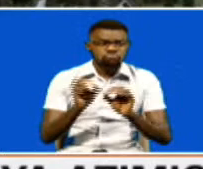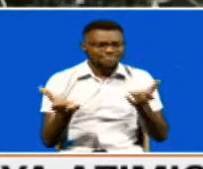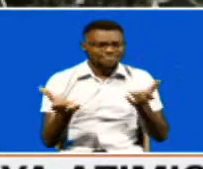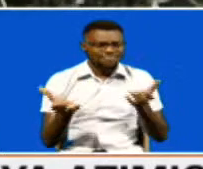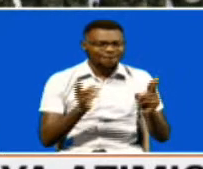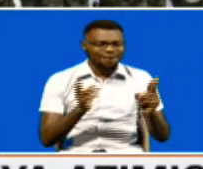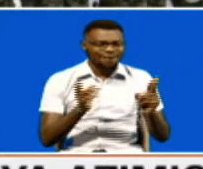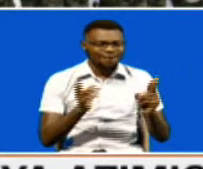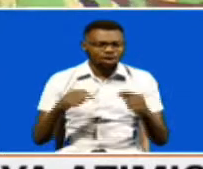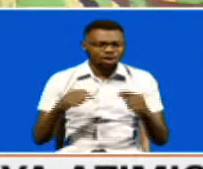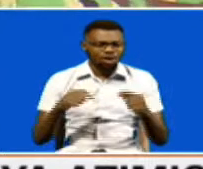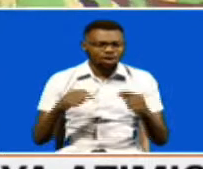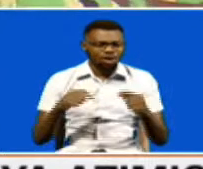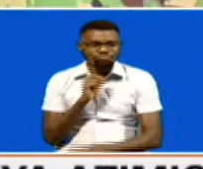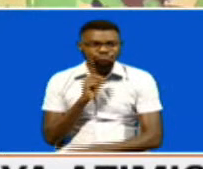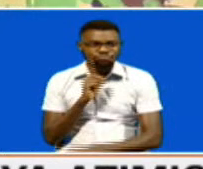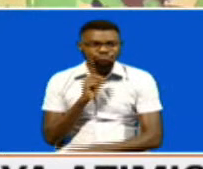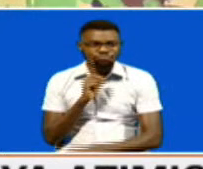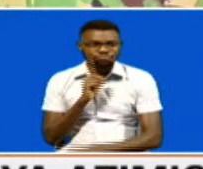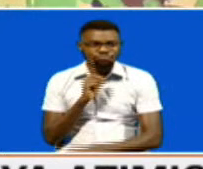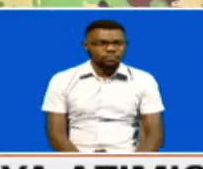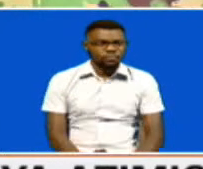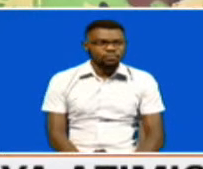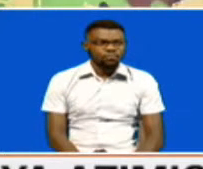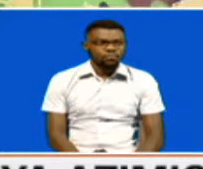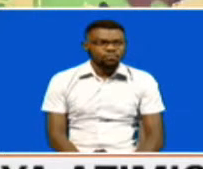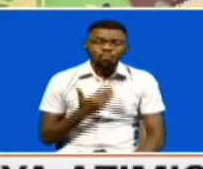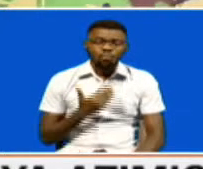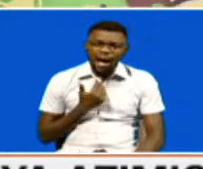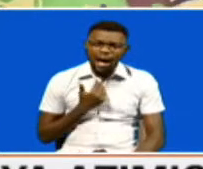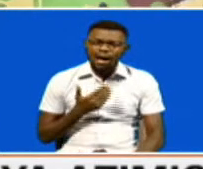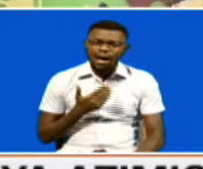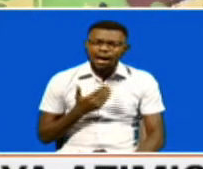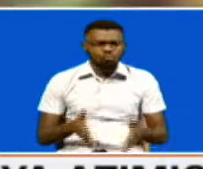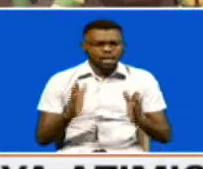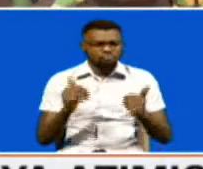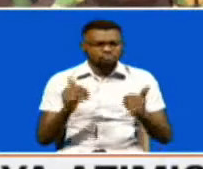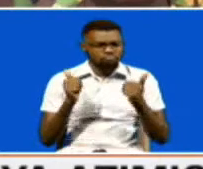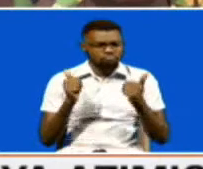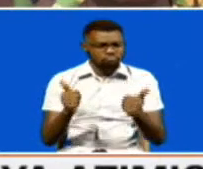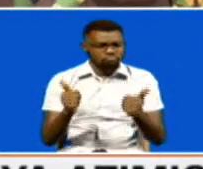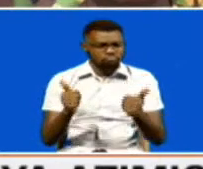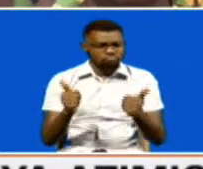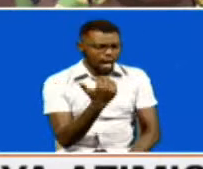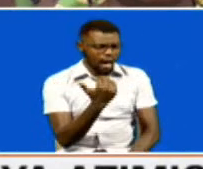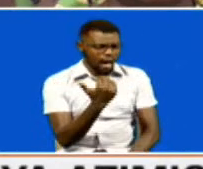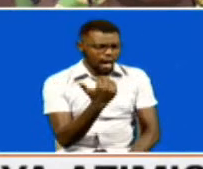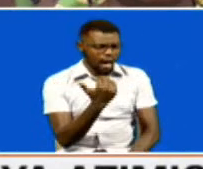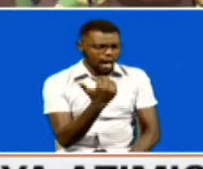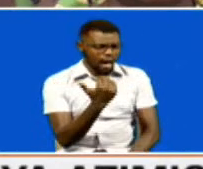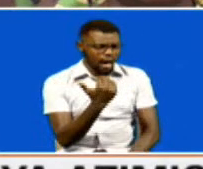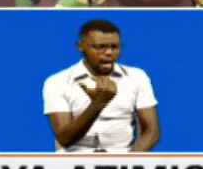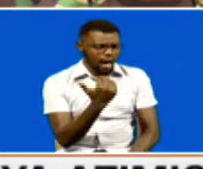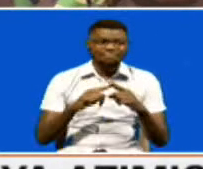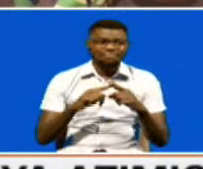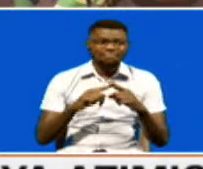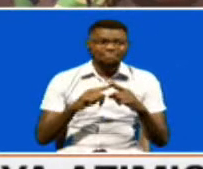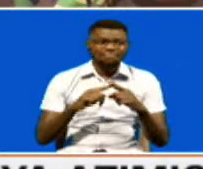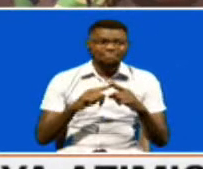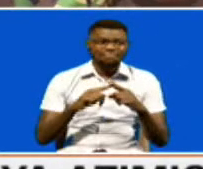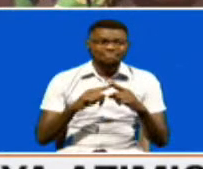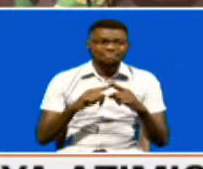kama kawaida. We will engage and deploy our men appropriately depending on the need basis. As I speak here, none of